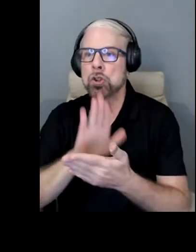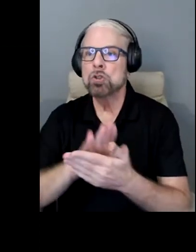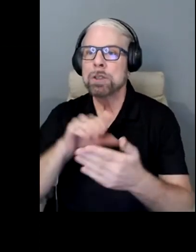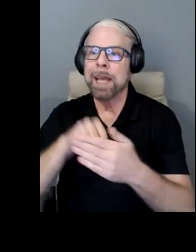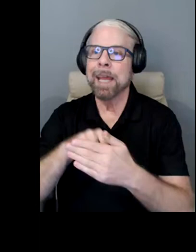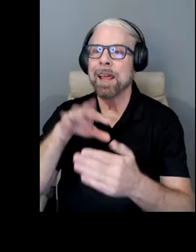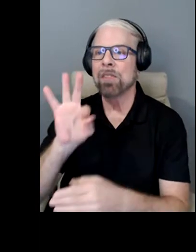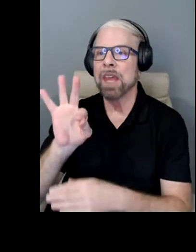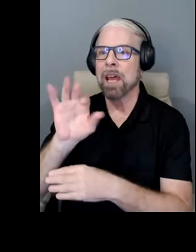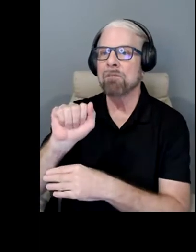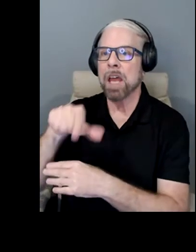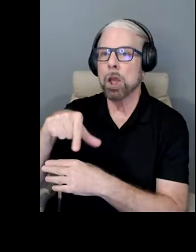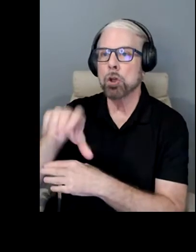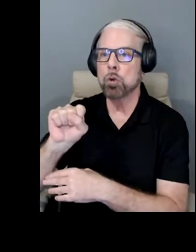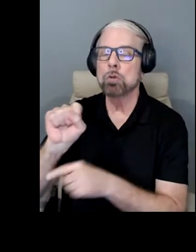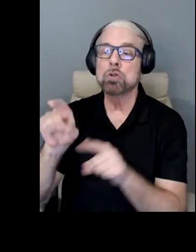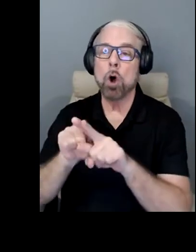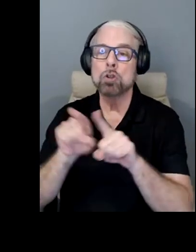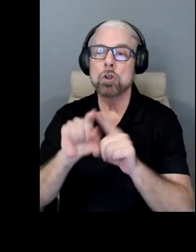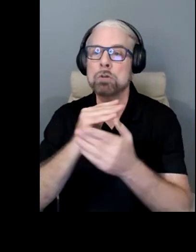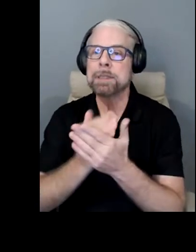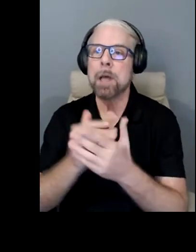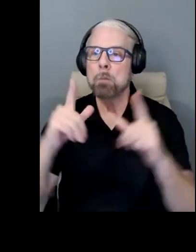including some screenshots. So